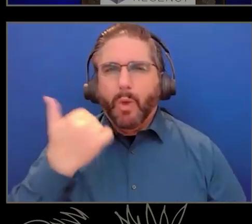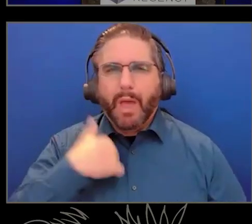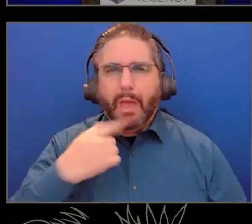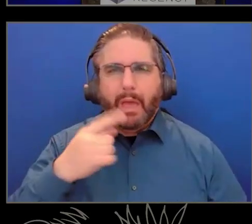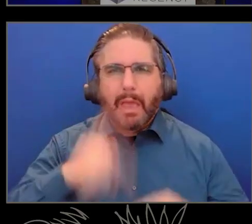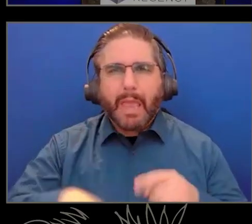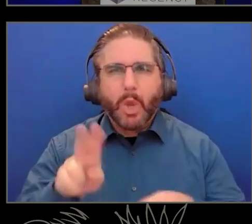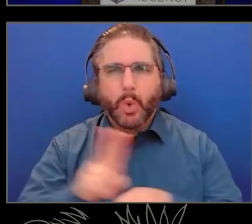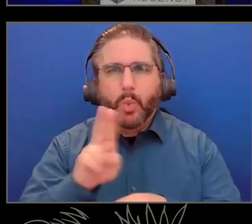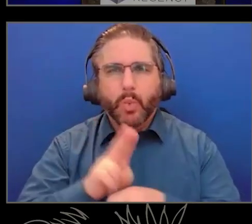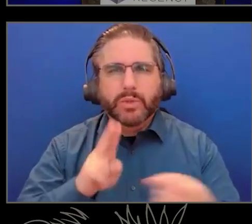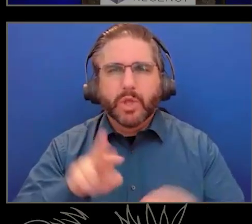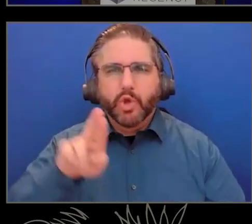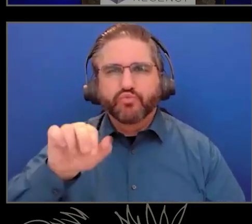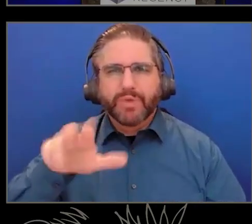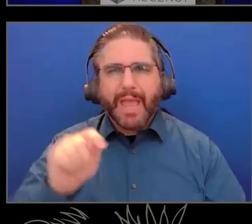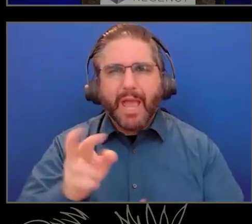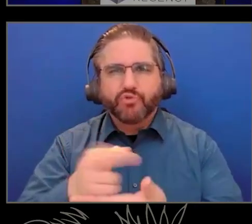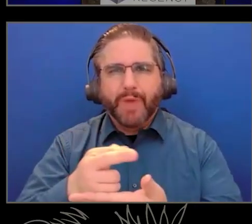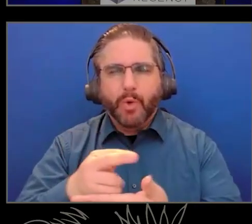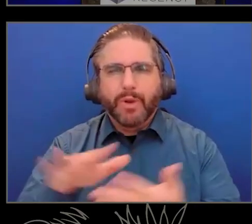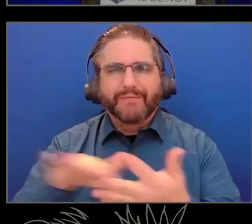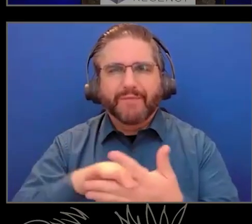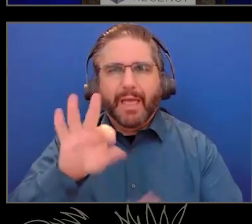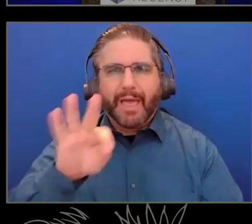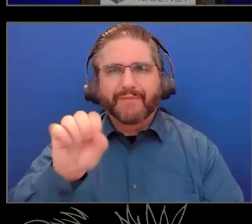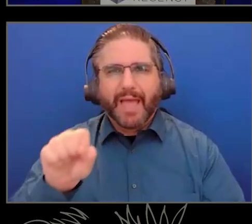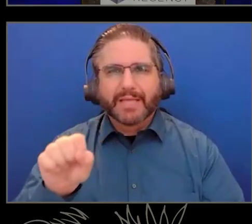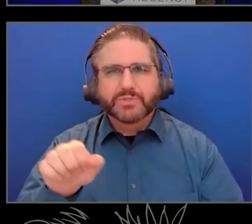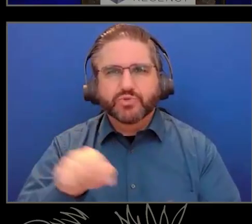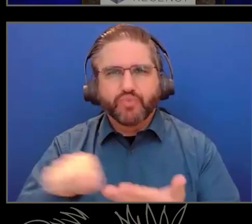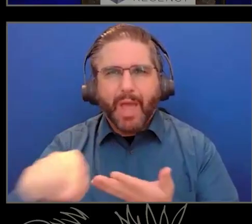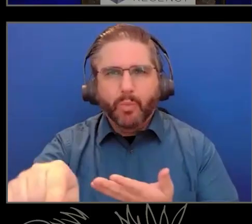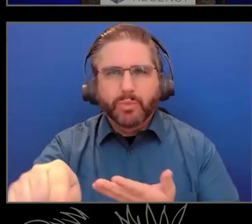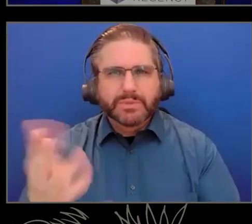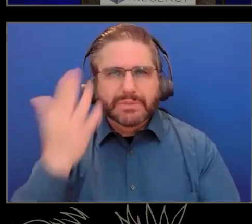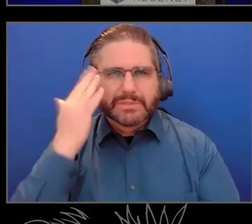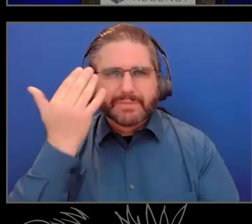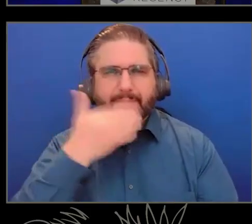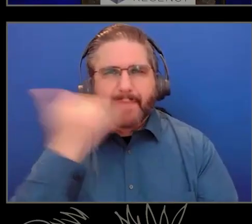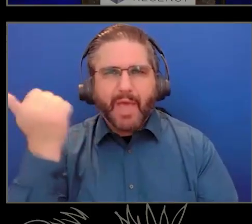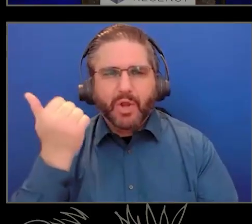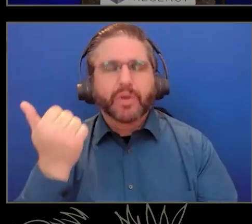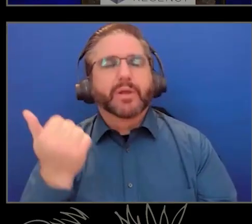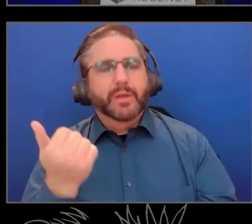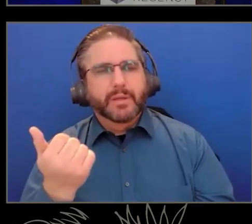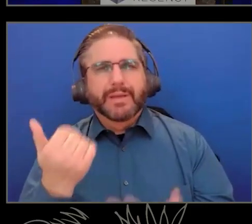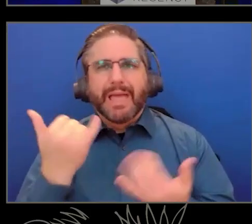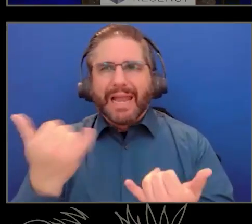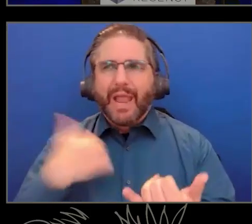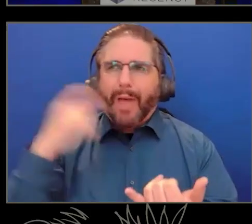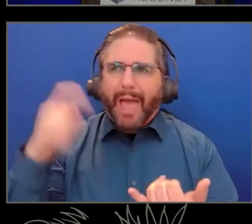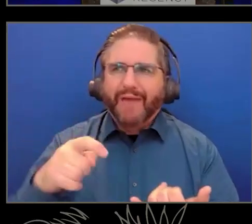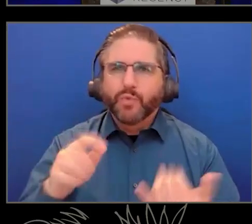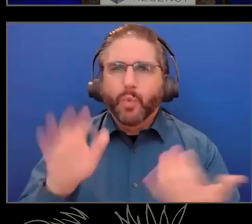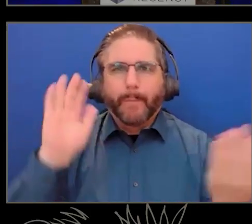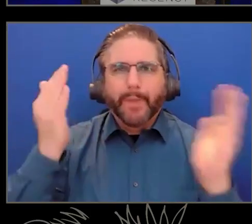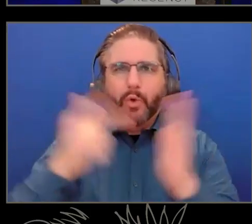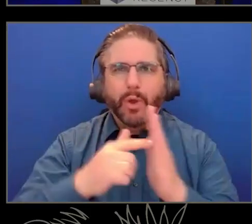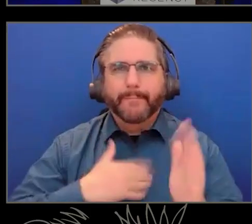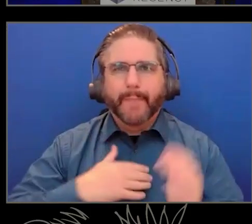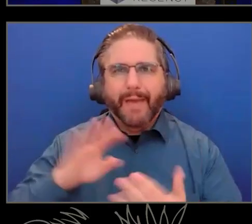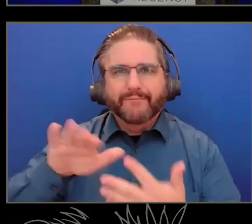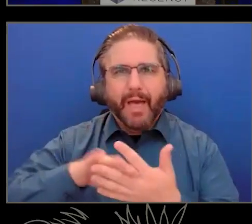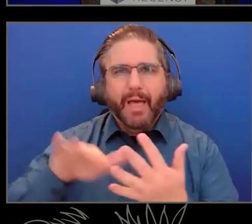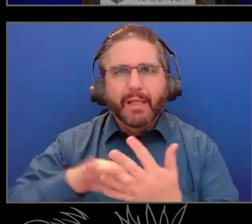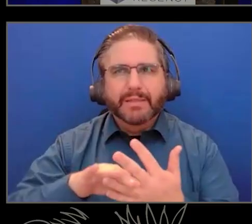I just use the React Router file fs routes? That seems better. And now I'm basically having to mirror my files. I'm going to have to create them